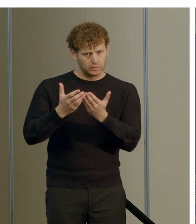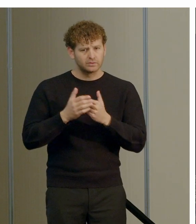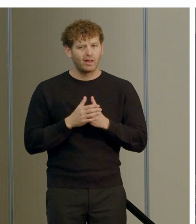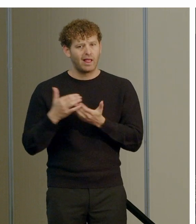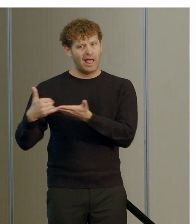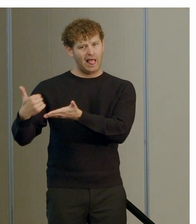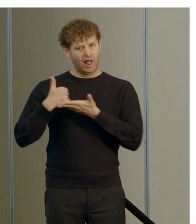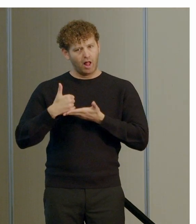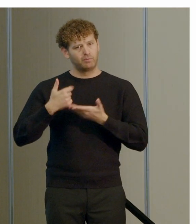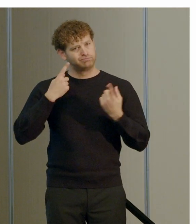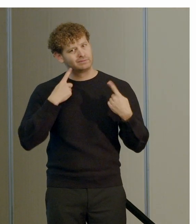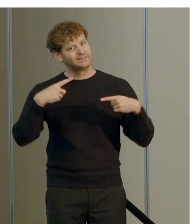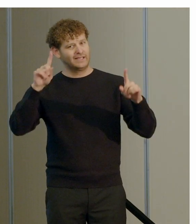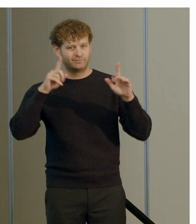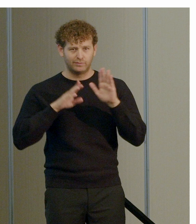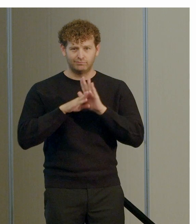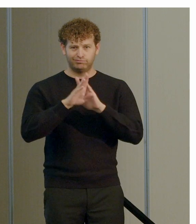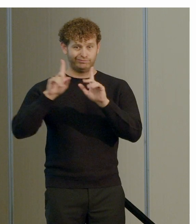Yes.